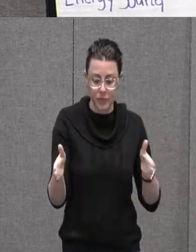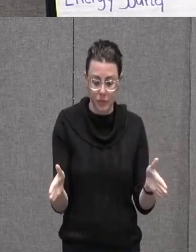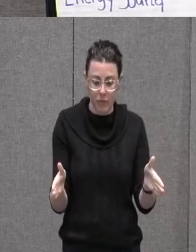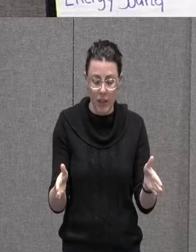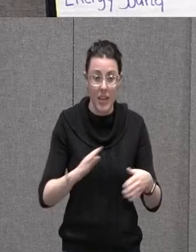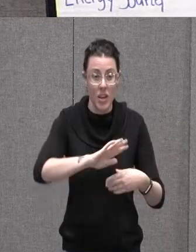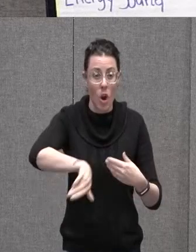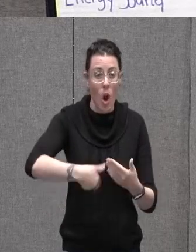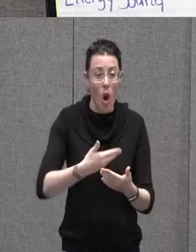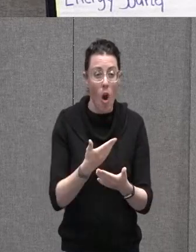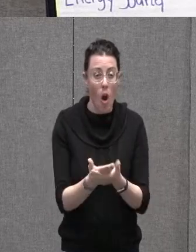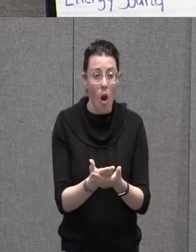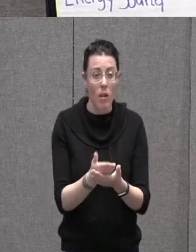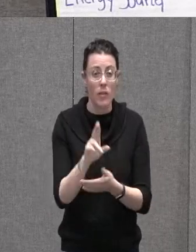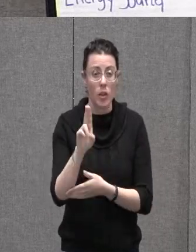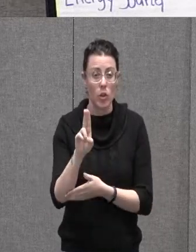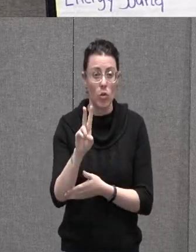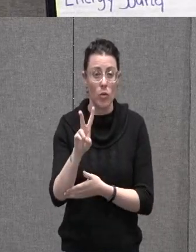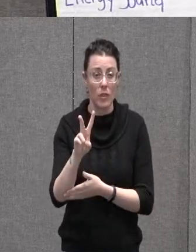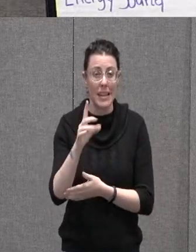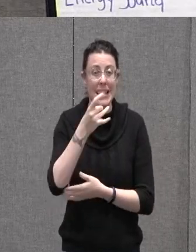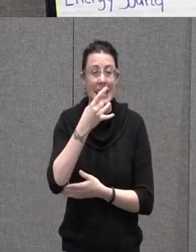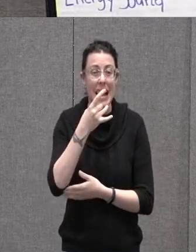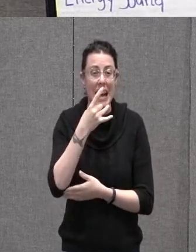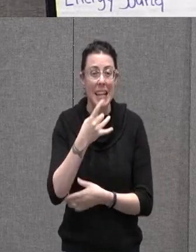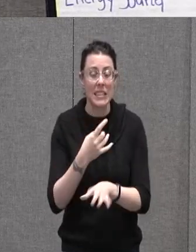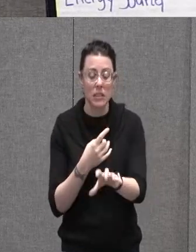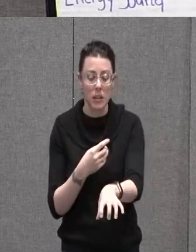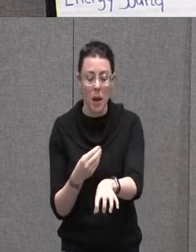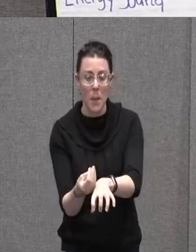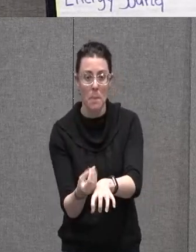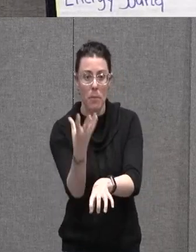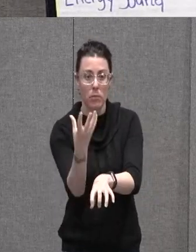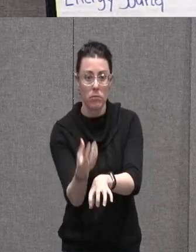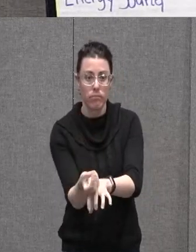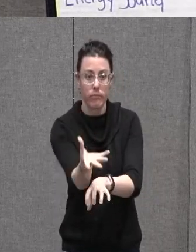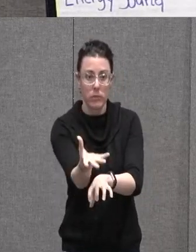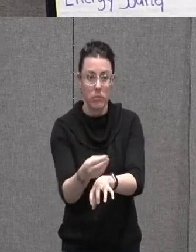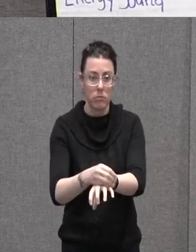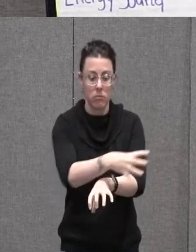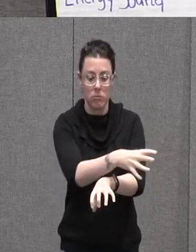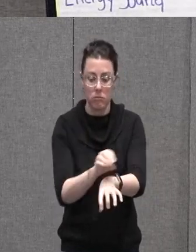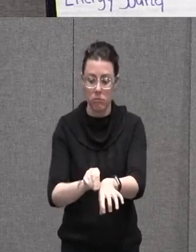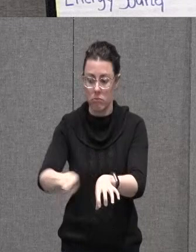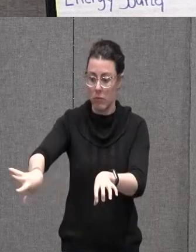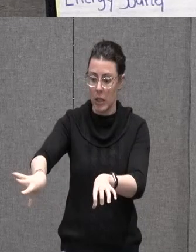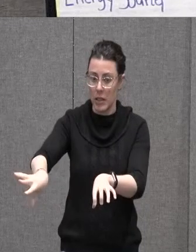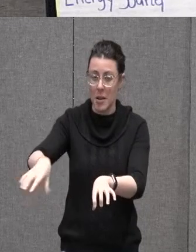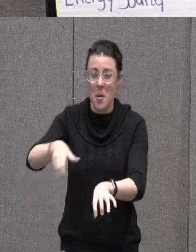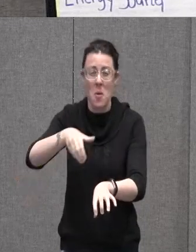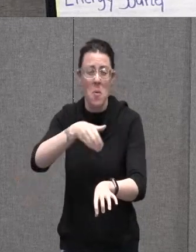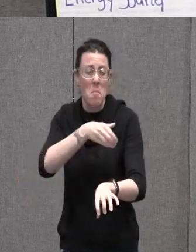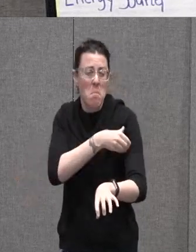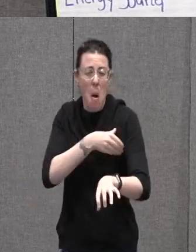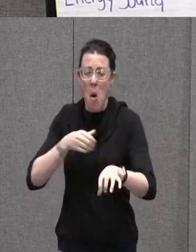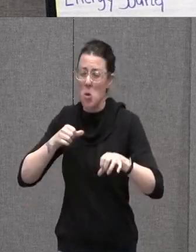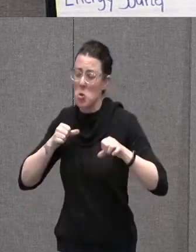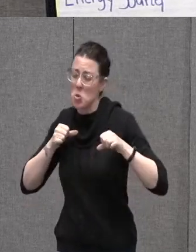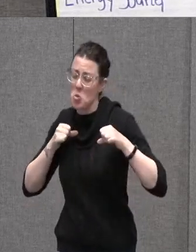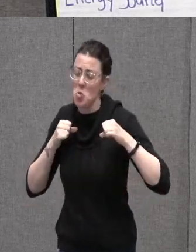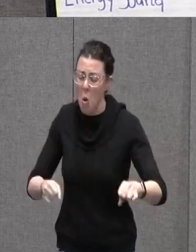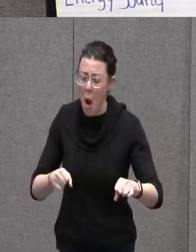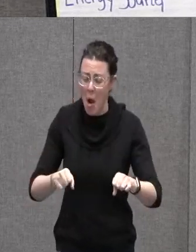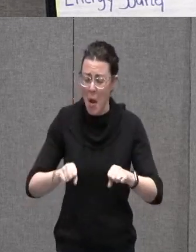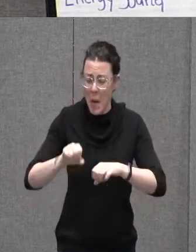that are on top of it. The UV light shines on all the surfaces, and it's so powerful, it kills the viruses